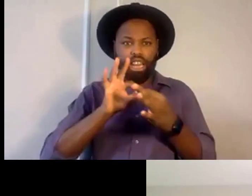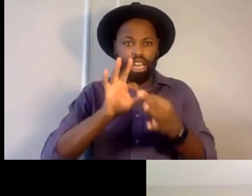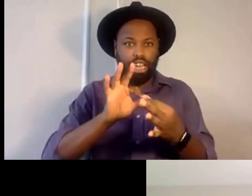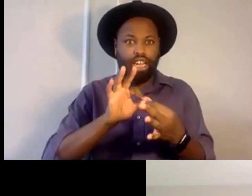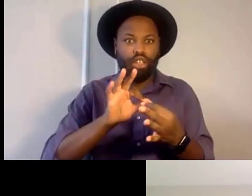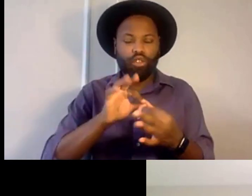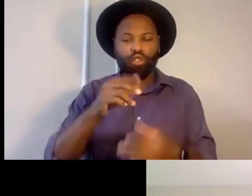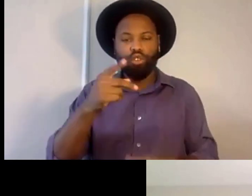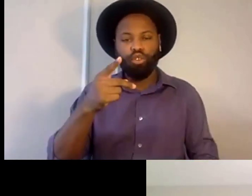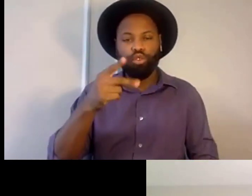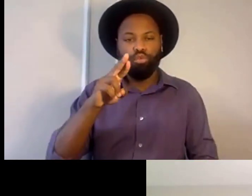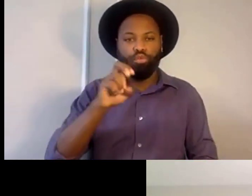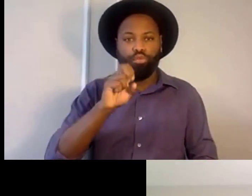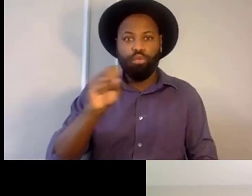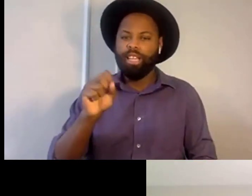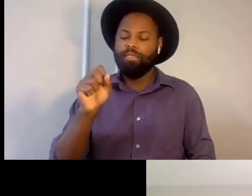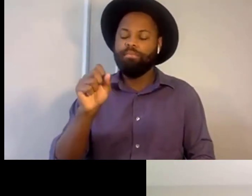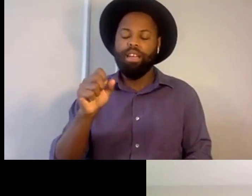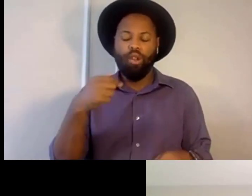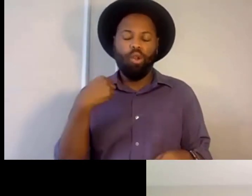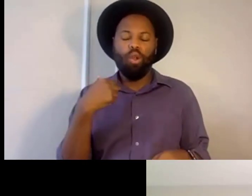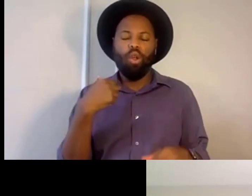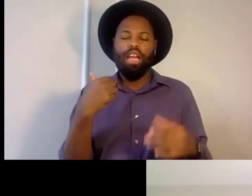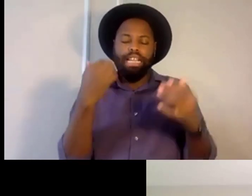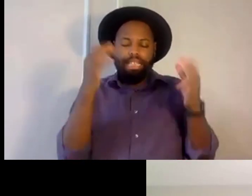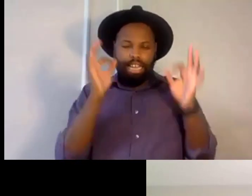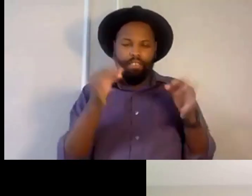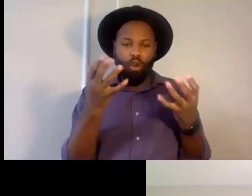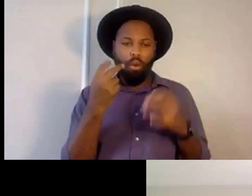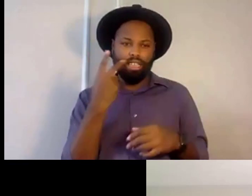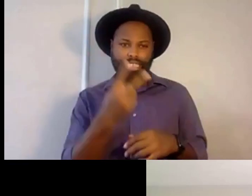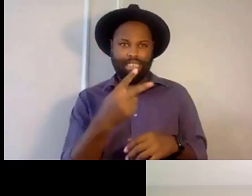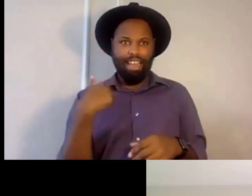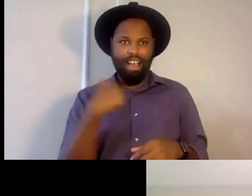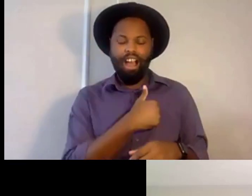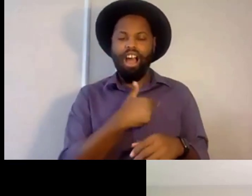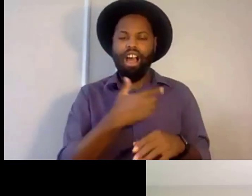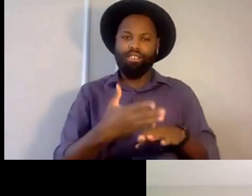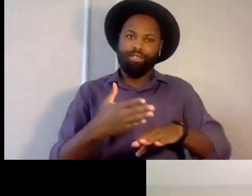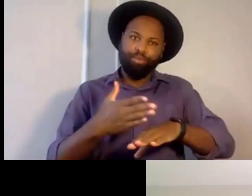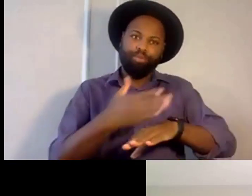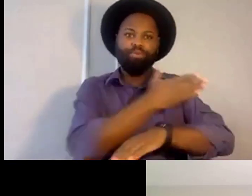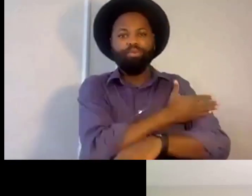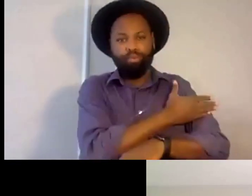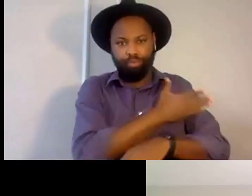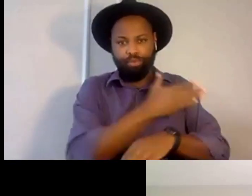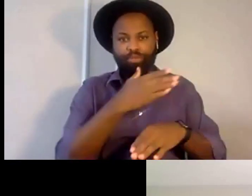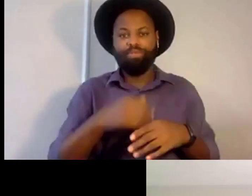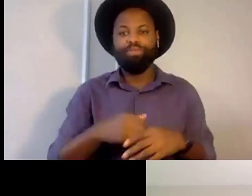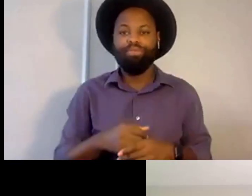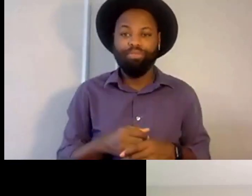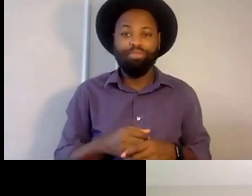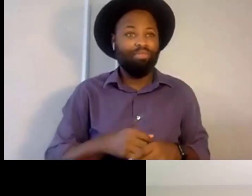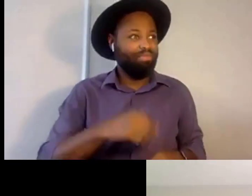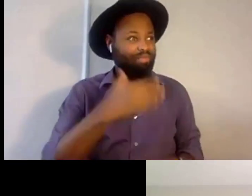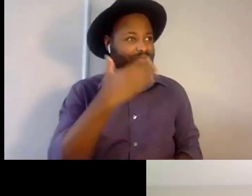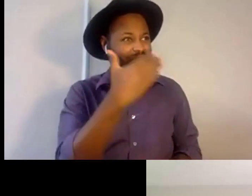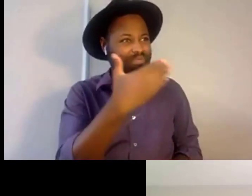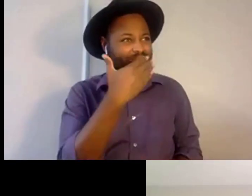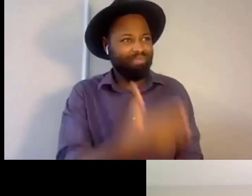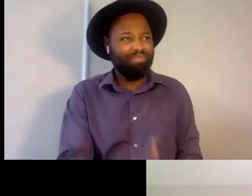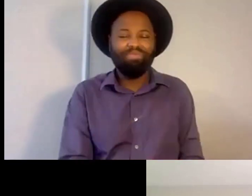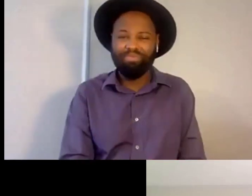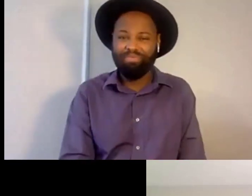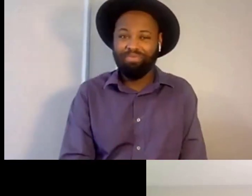yeah, I would like to see us make more progress in that area. Thank you, Jocelyn.